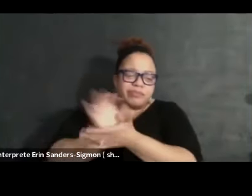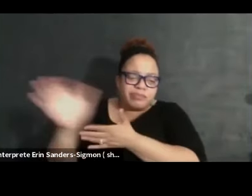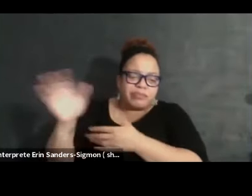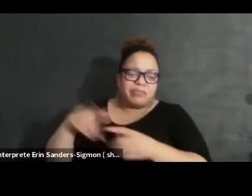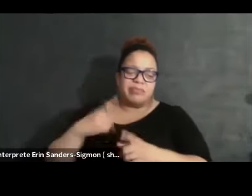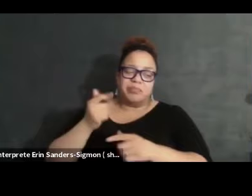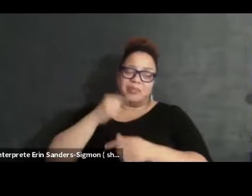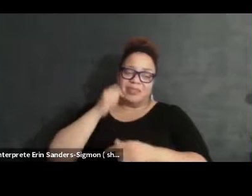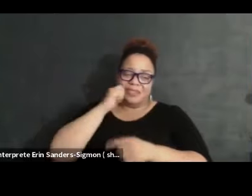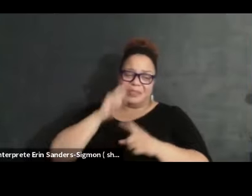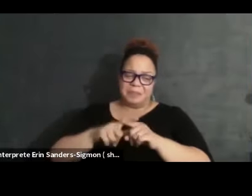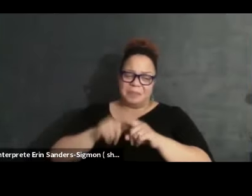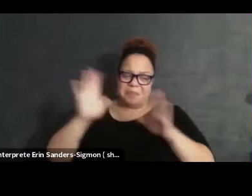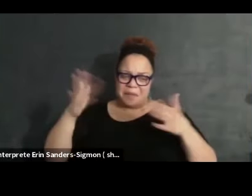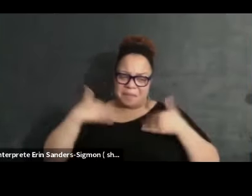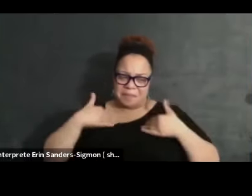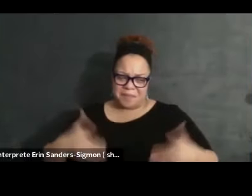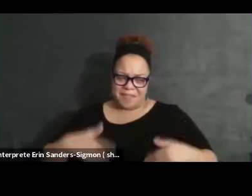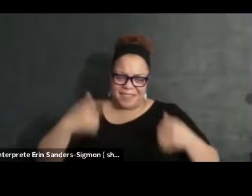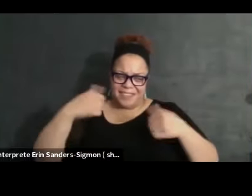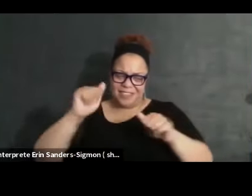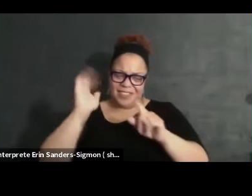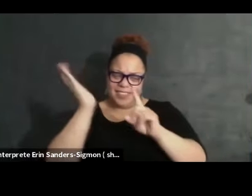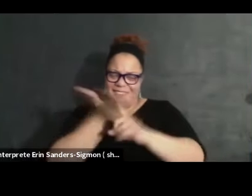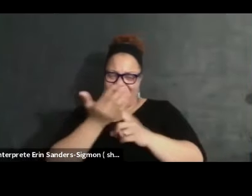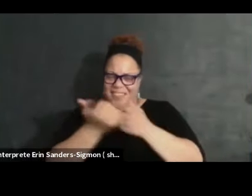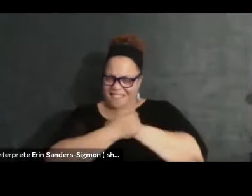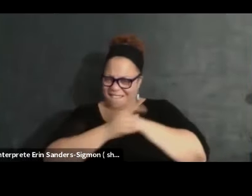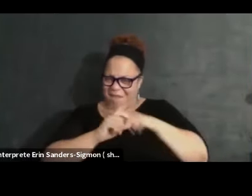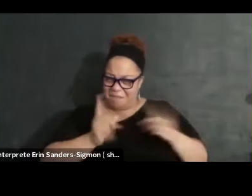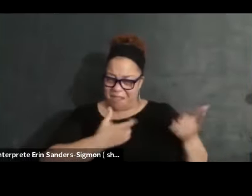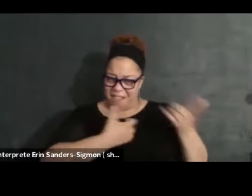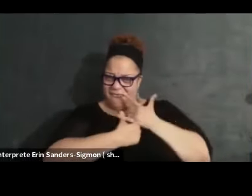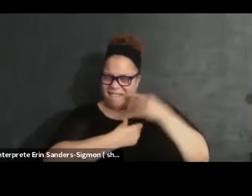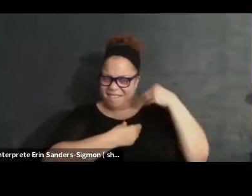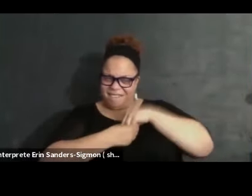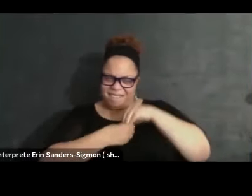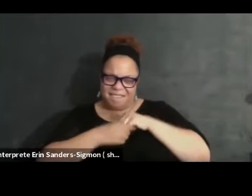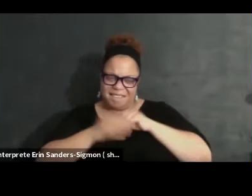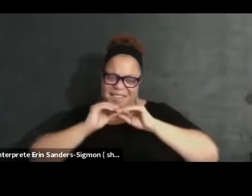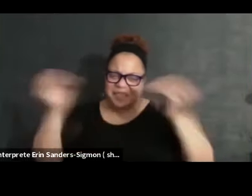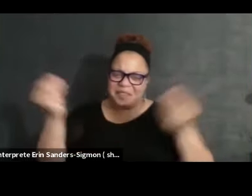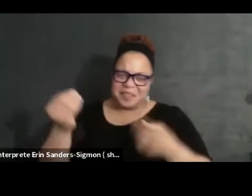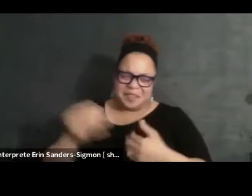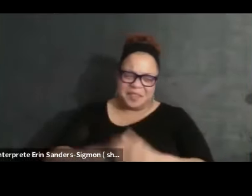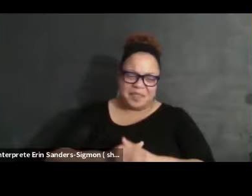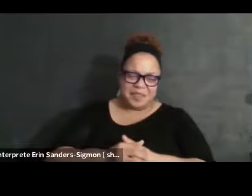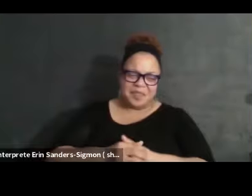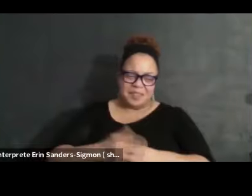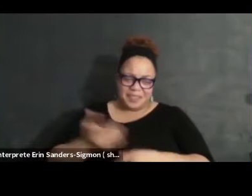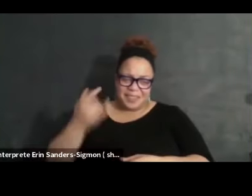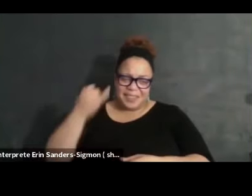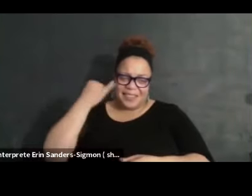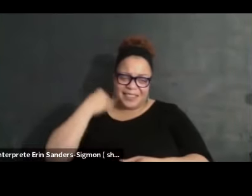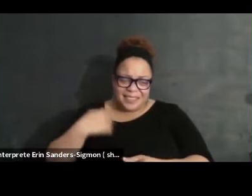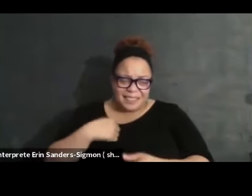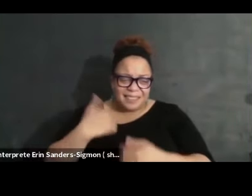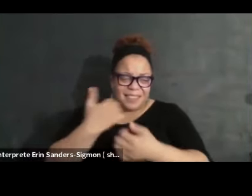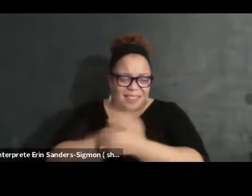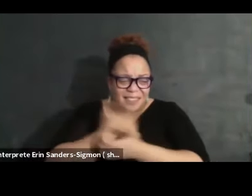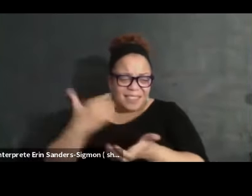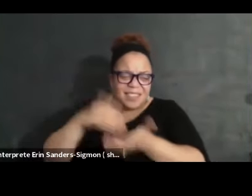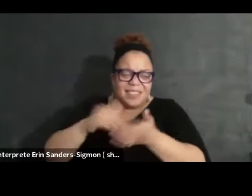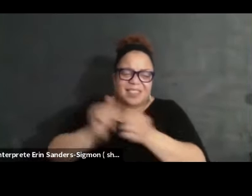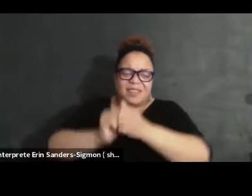wondering which part I gave you this time. And if I can manage yet again to love without ever getting it back, treated me more whorehouse